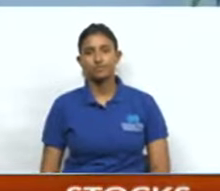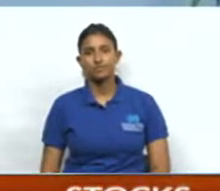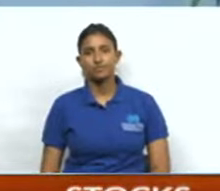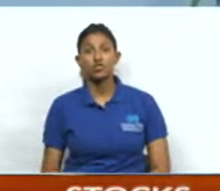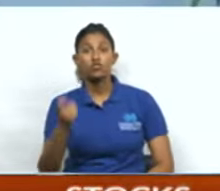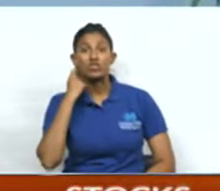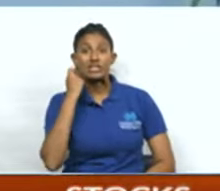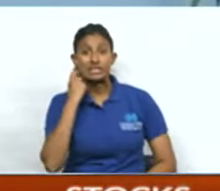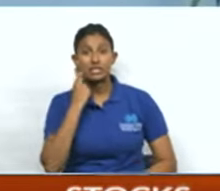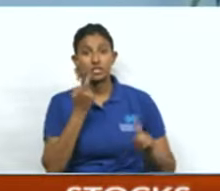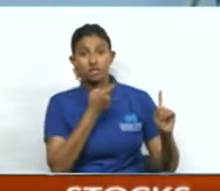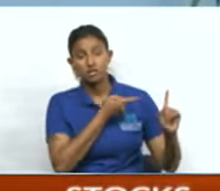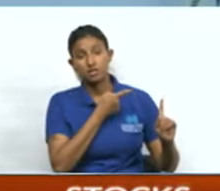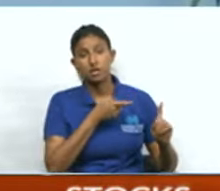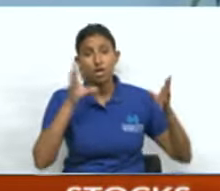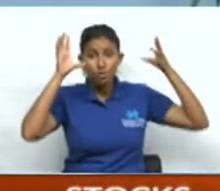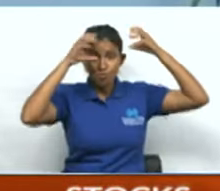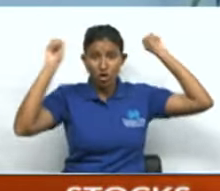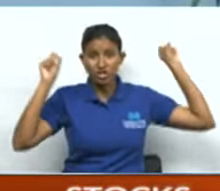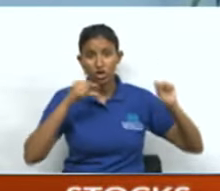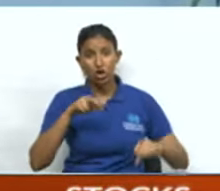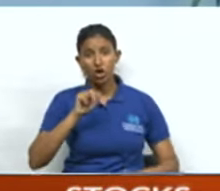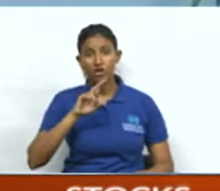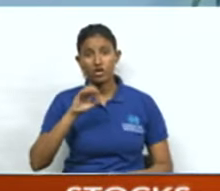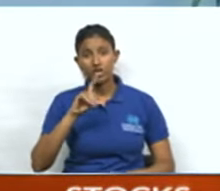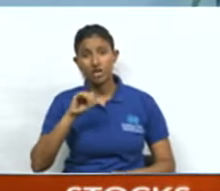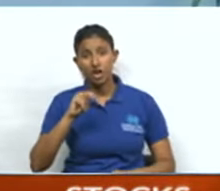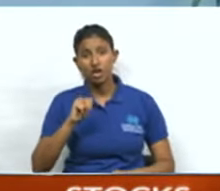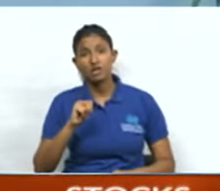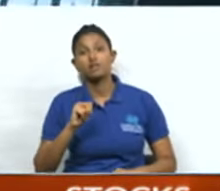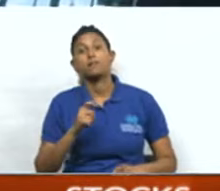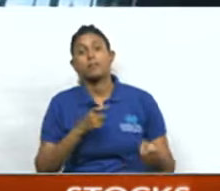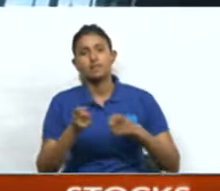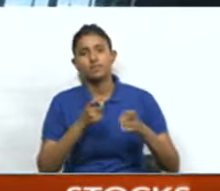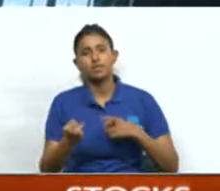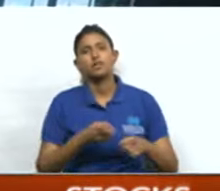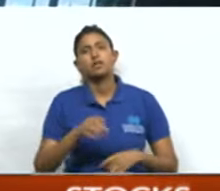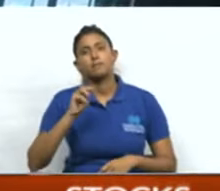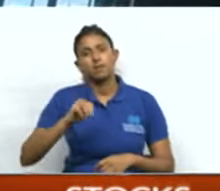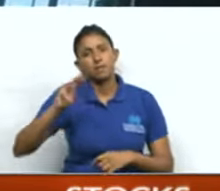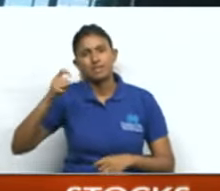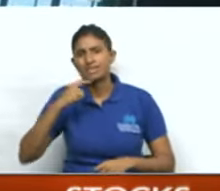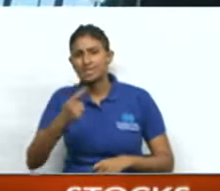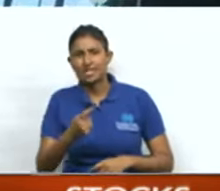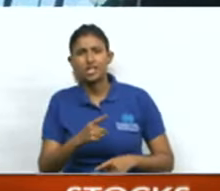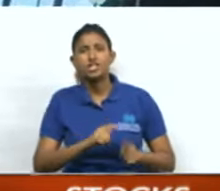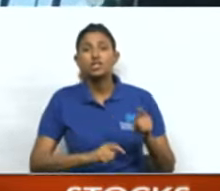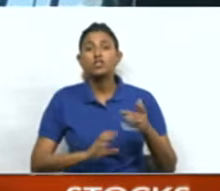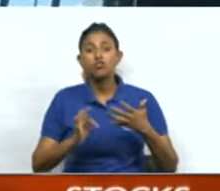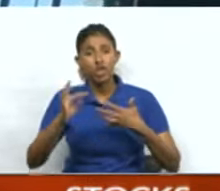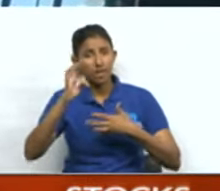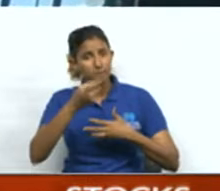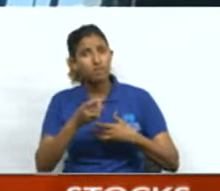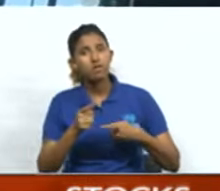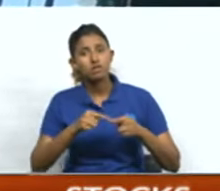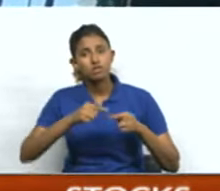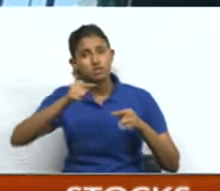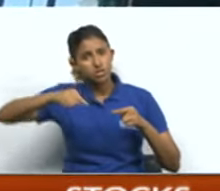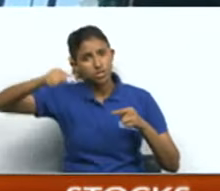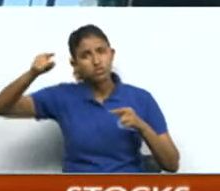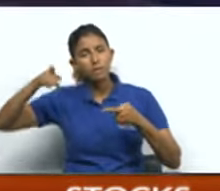Recently appointed president of Guardian Asset Management, Miguel Martinez, believes the Caribbean is trending in a positive direction with regard to